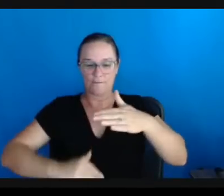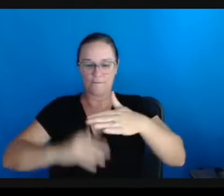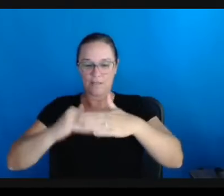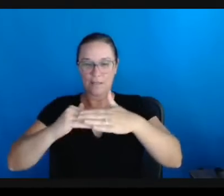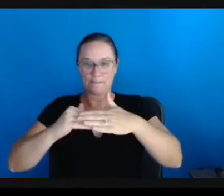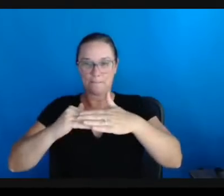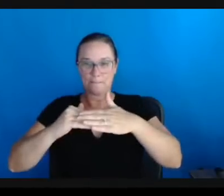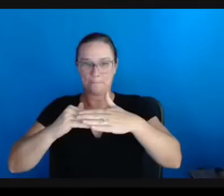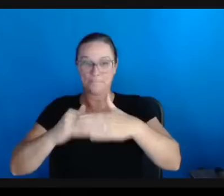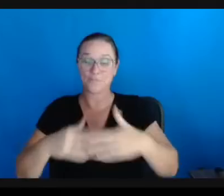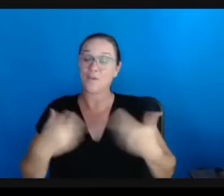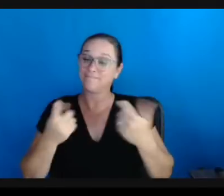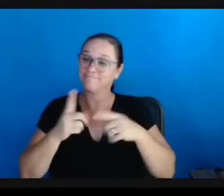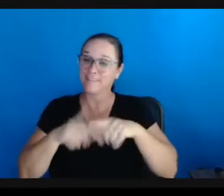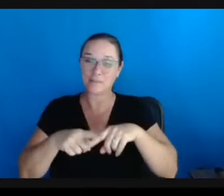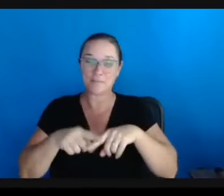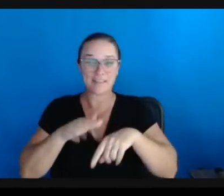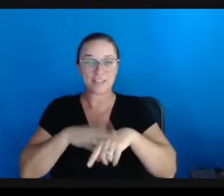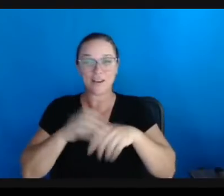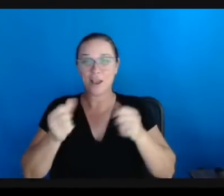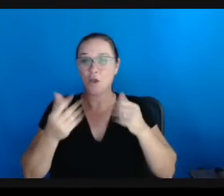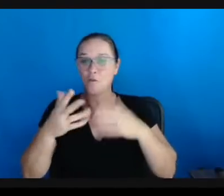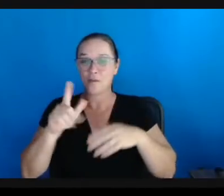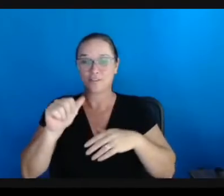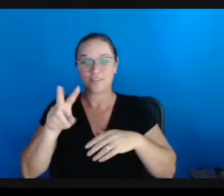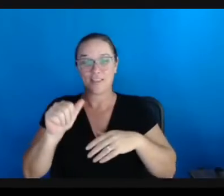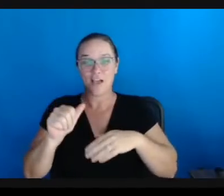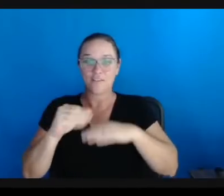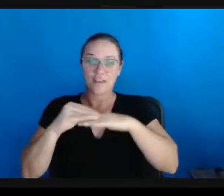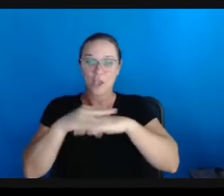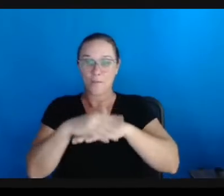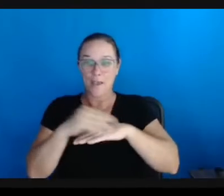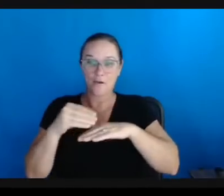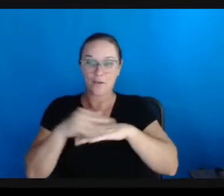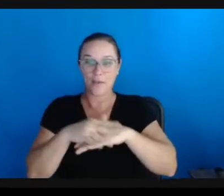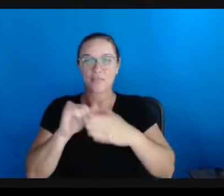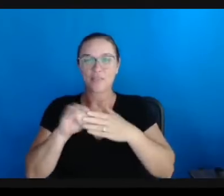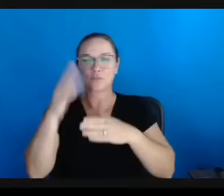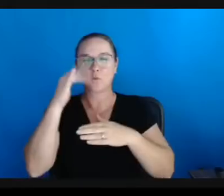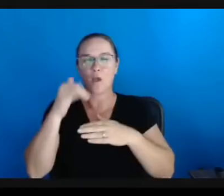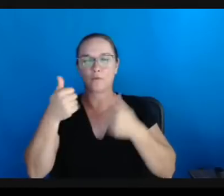So that depends a lot on the rate of lava coming out, which is why I'm trying to measure these